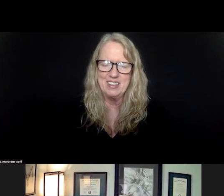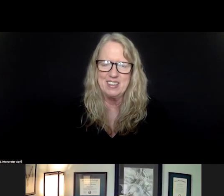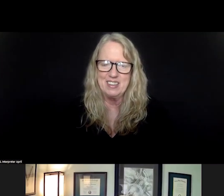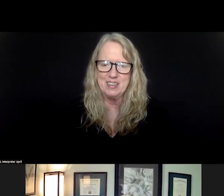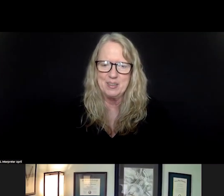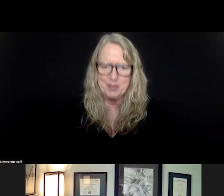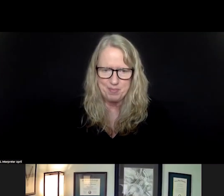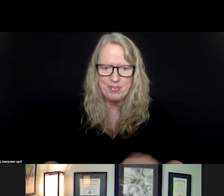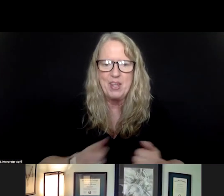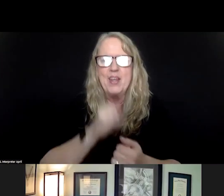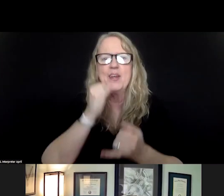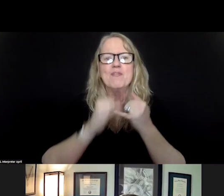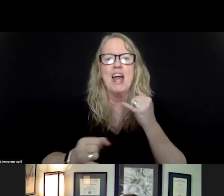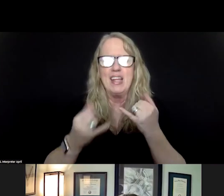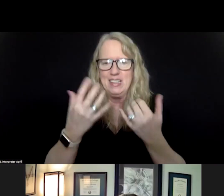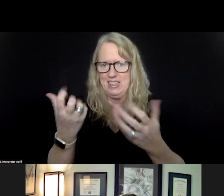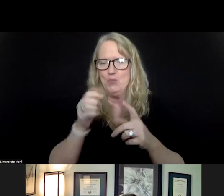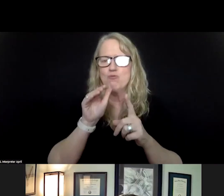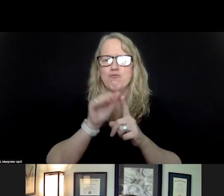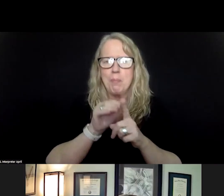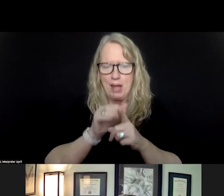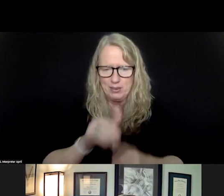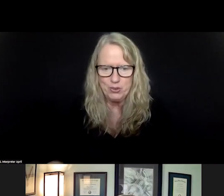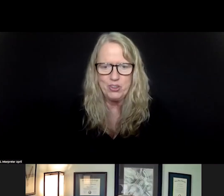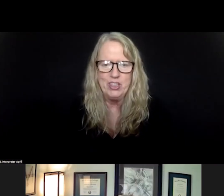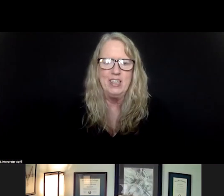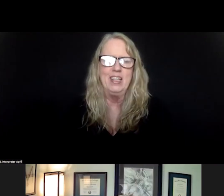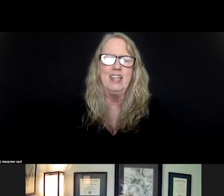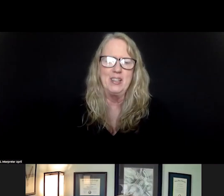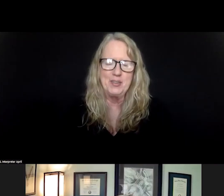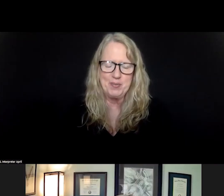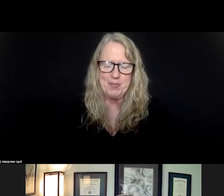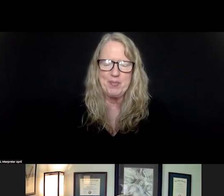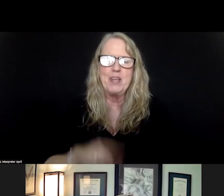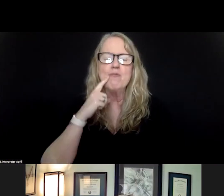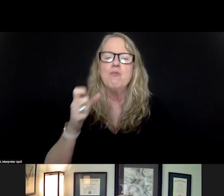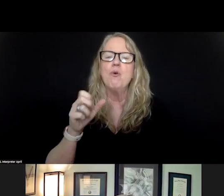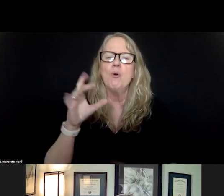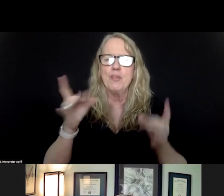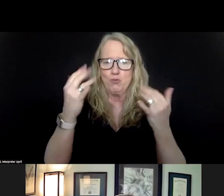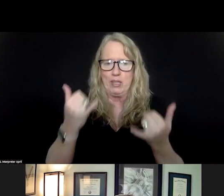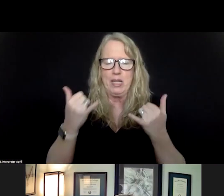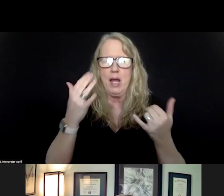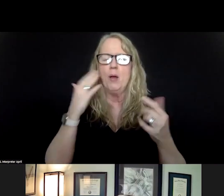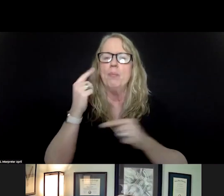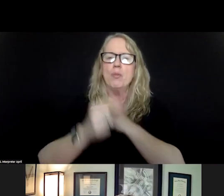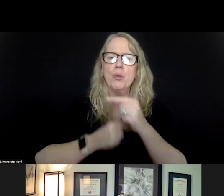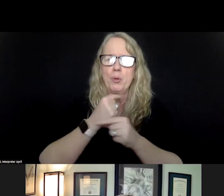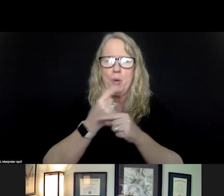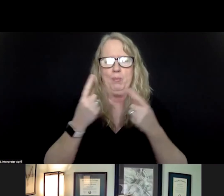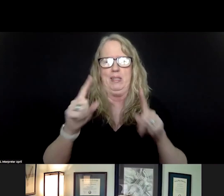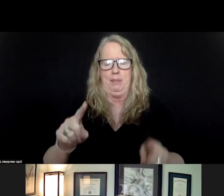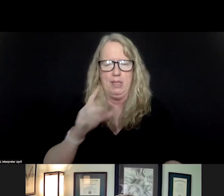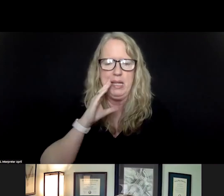And finally, a reminder of the Crisis Now Global Summit coming up in Amsterdam,